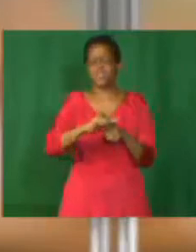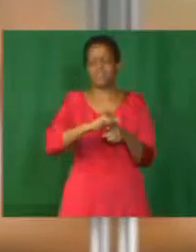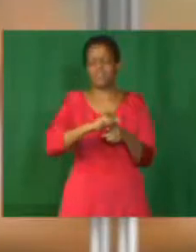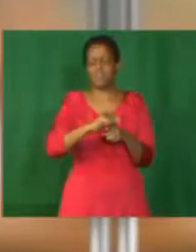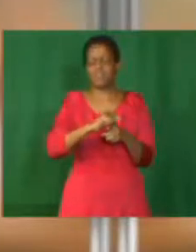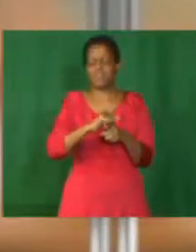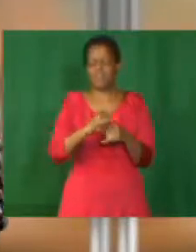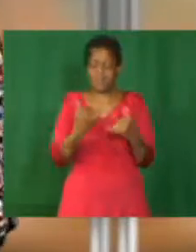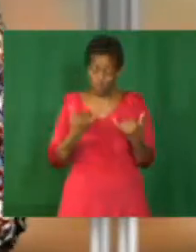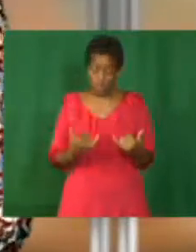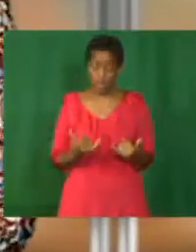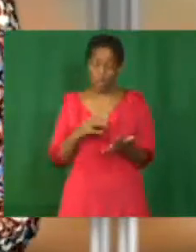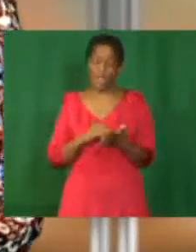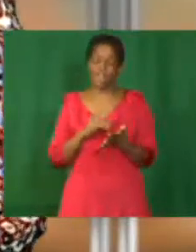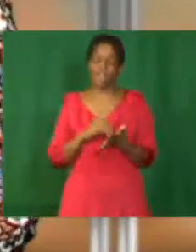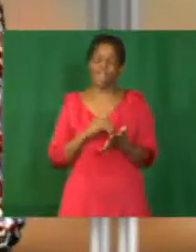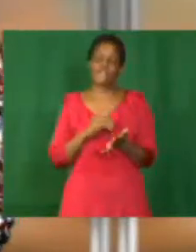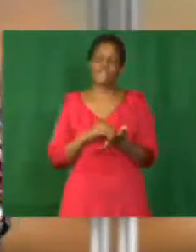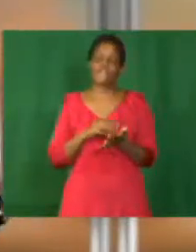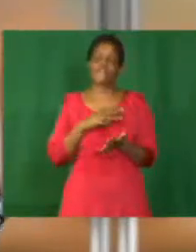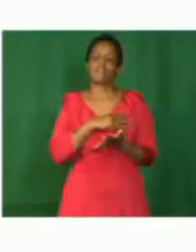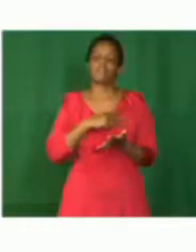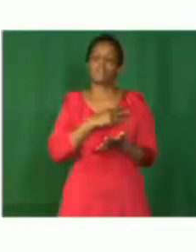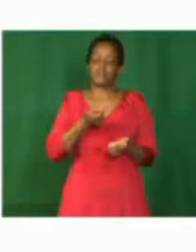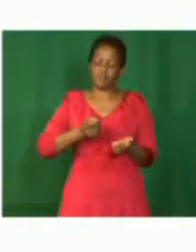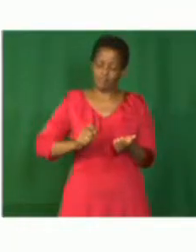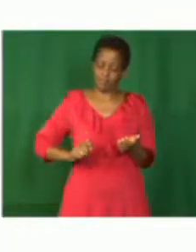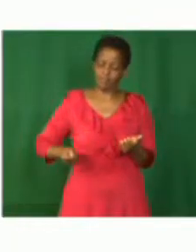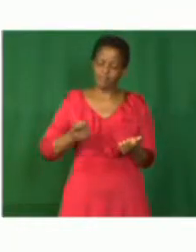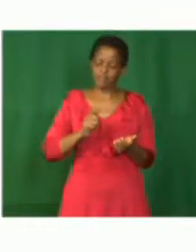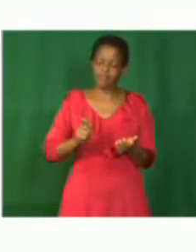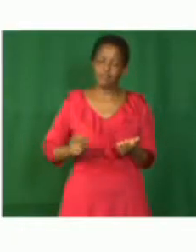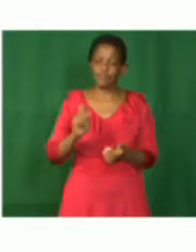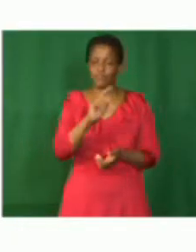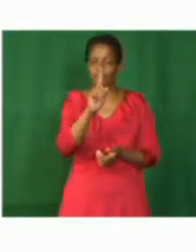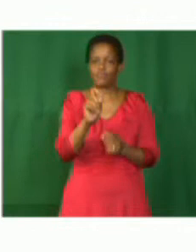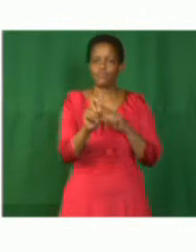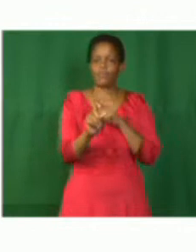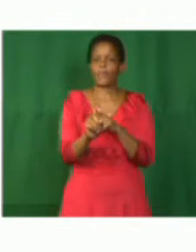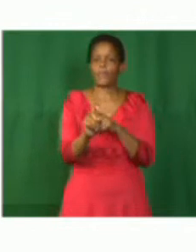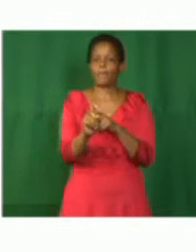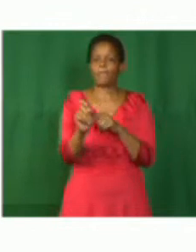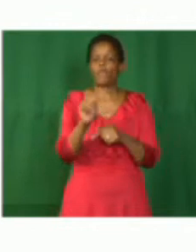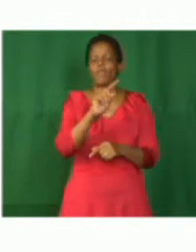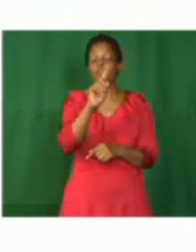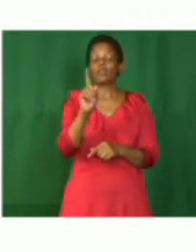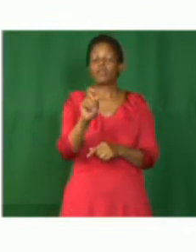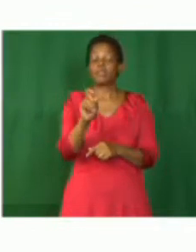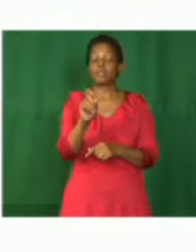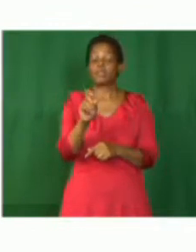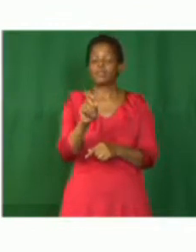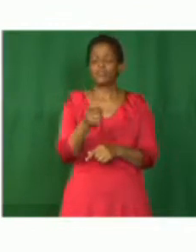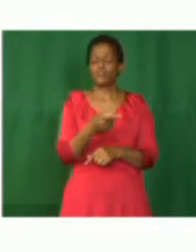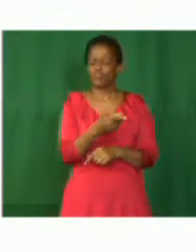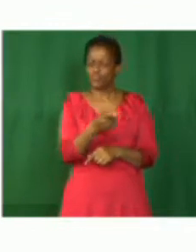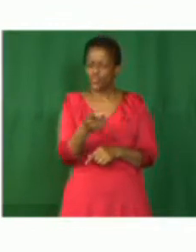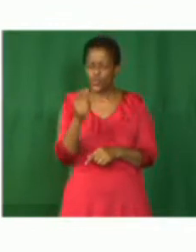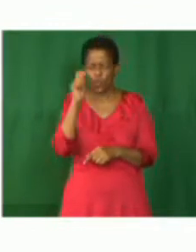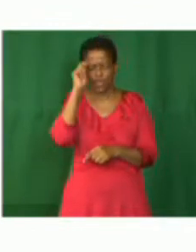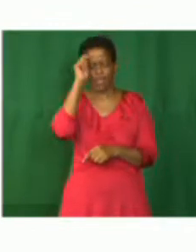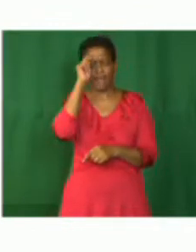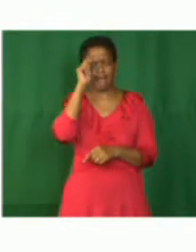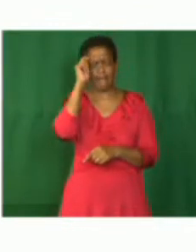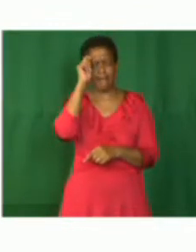question. Please write it down. It reads, do you think